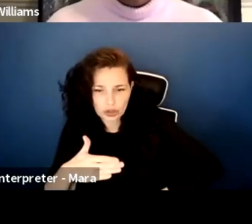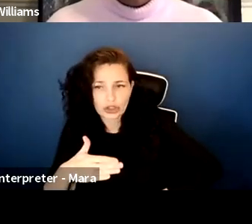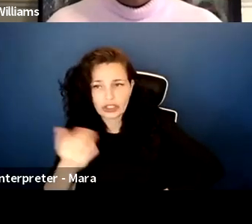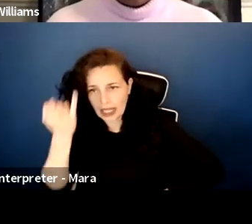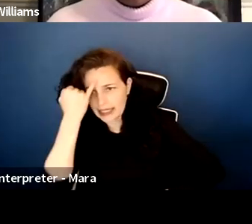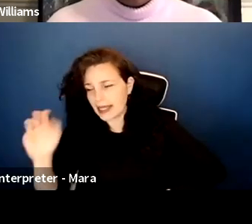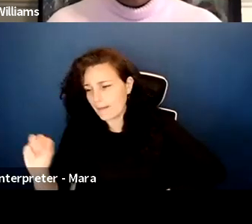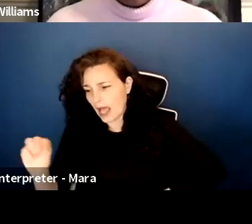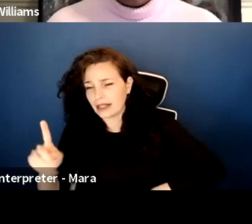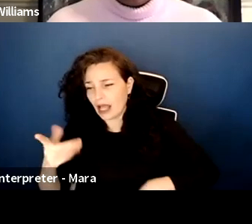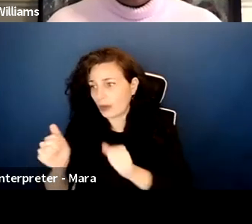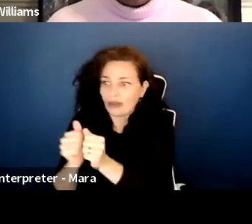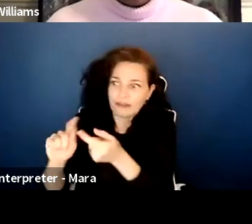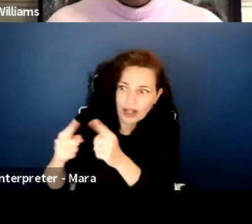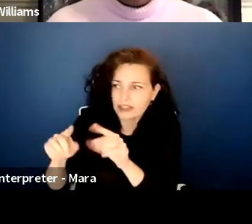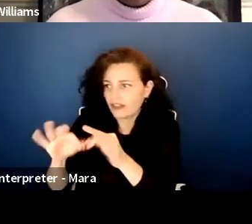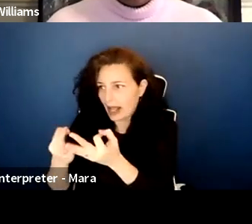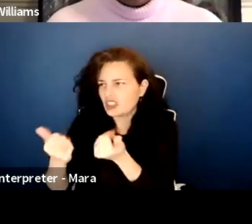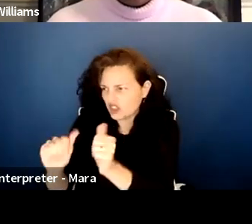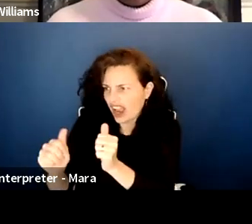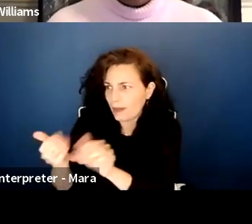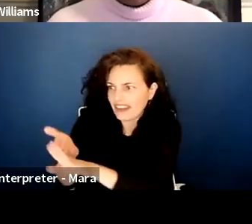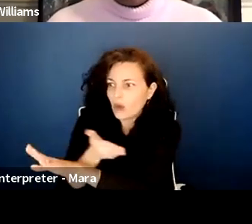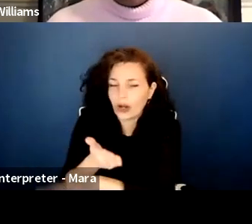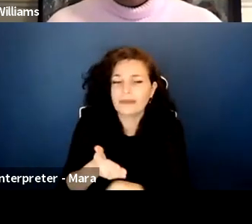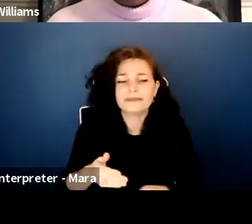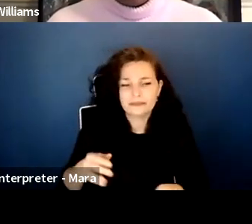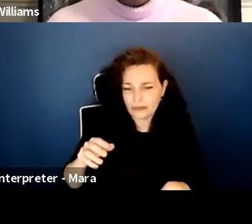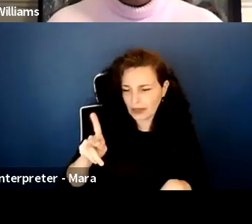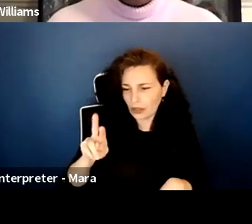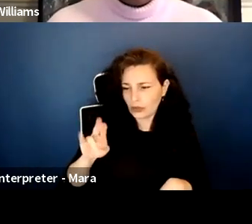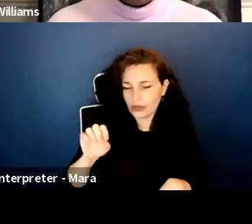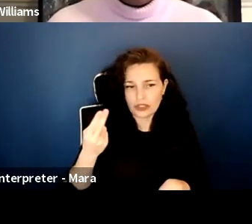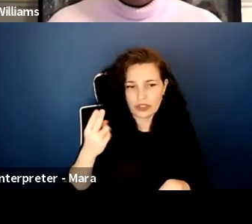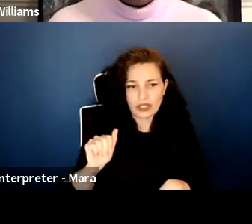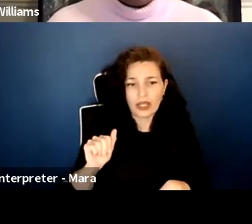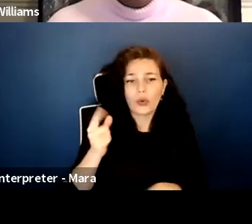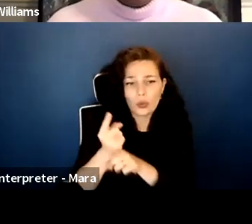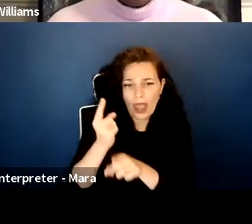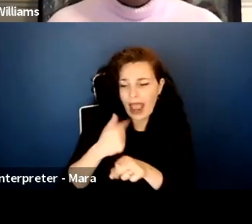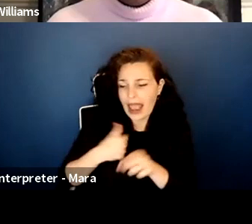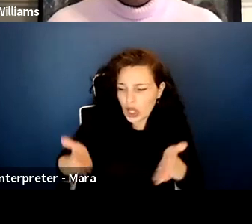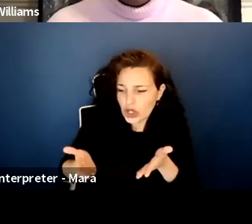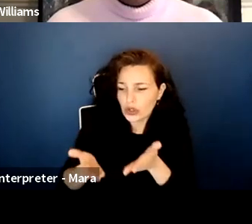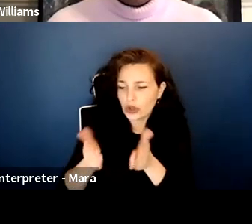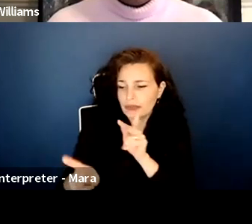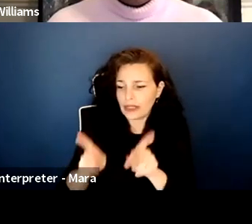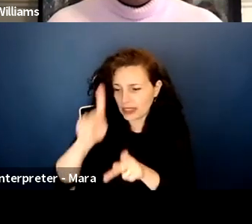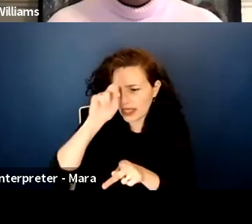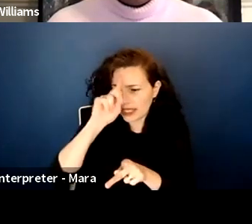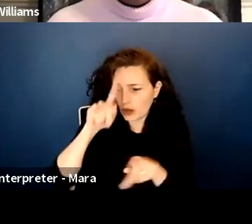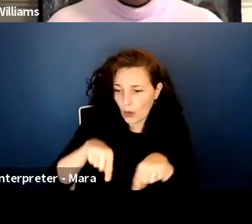said all those things as well. And one of the other things that I've been trying to encourage people to think of is right now, while we're